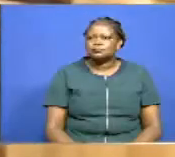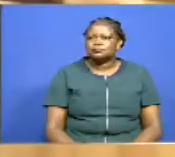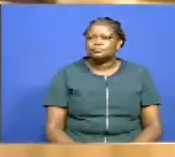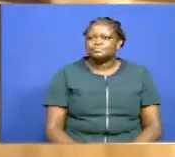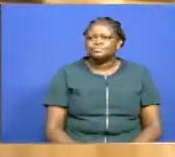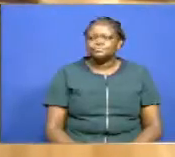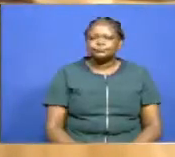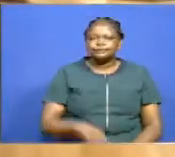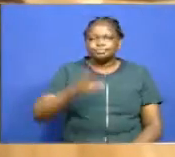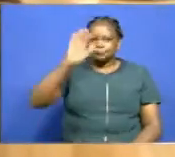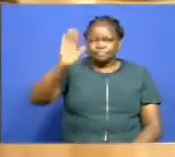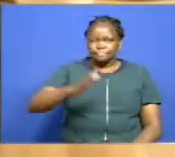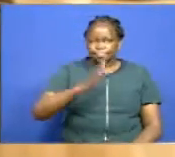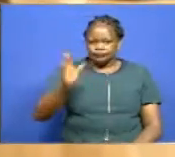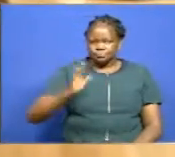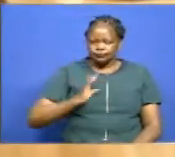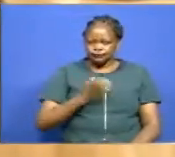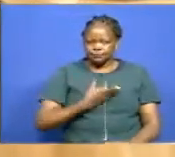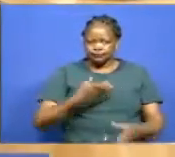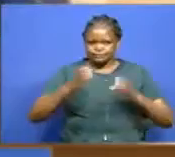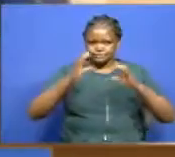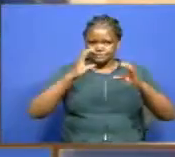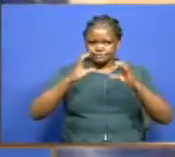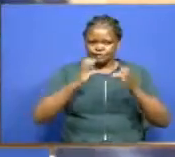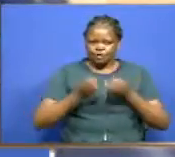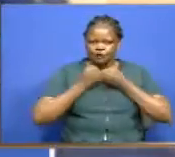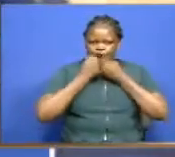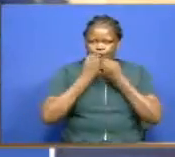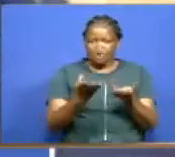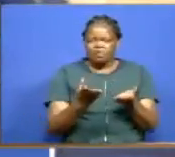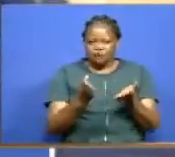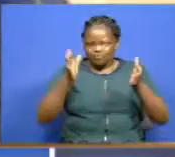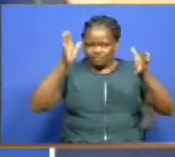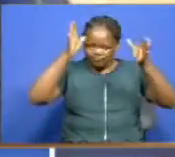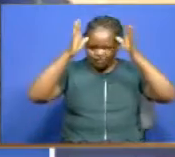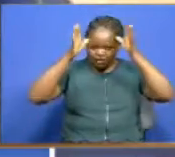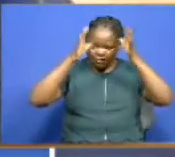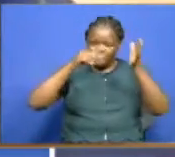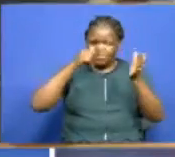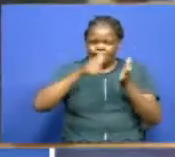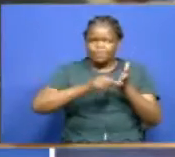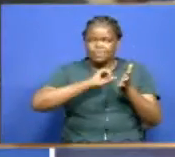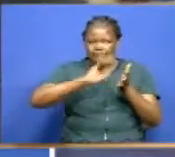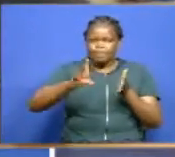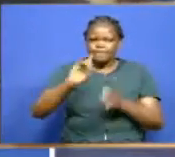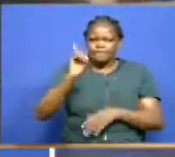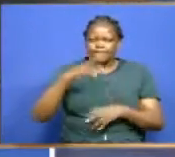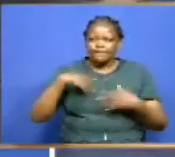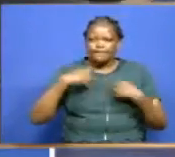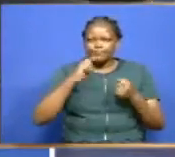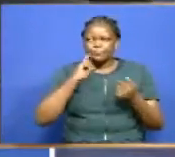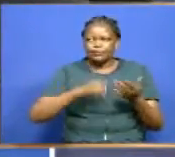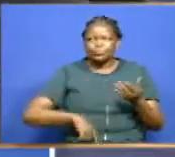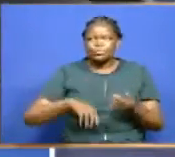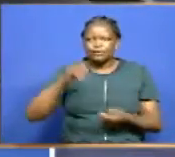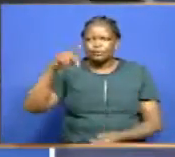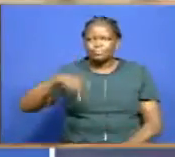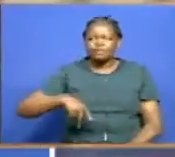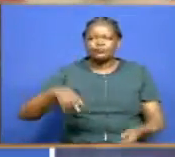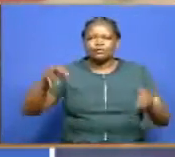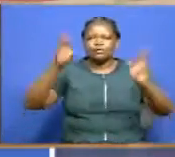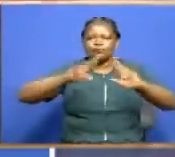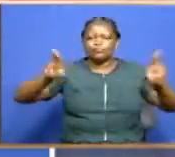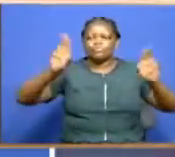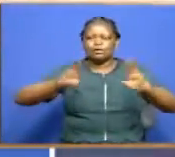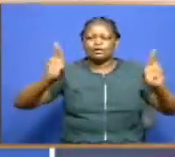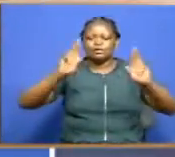The Parliamentary Committee on Communication, Information and Innovation has written to the Ministry of Health, noting that members of Parliament were ready to